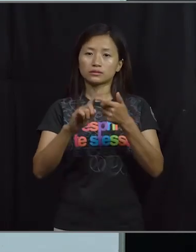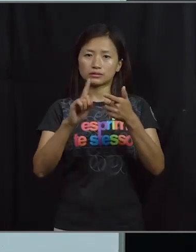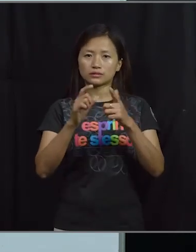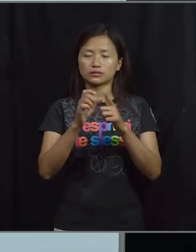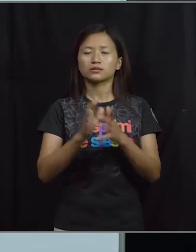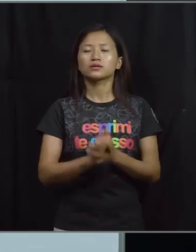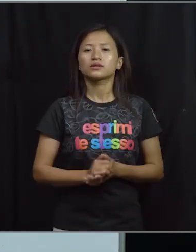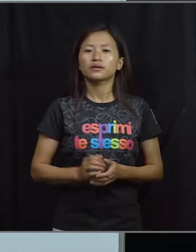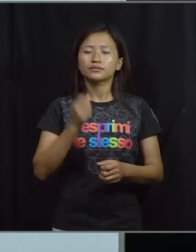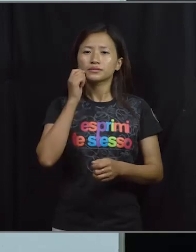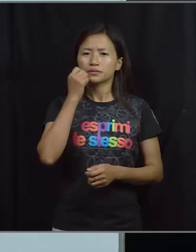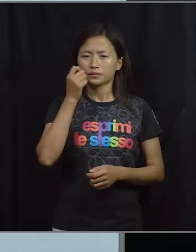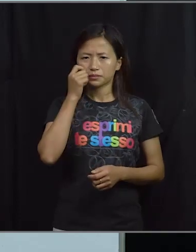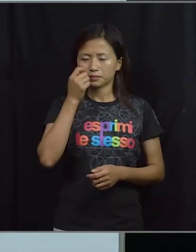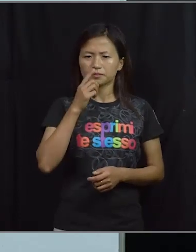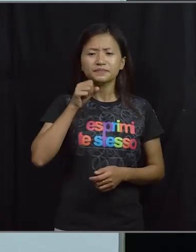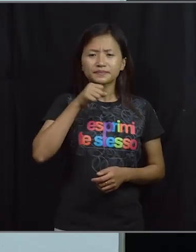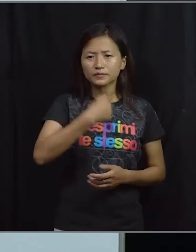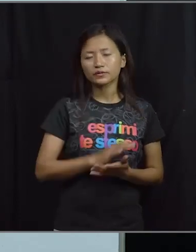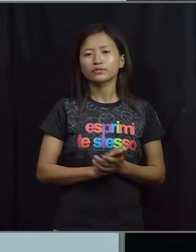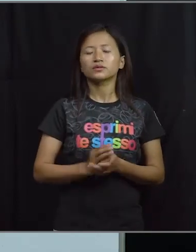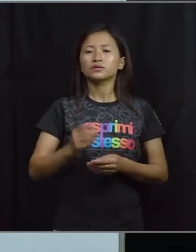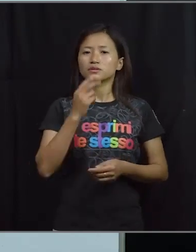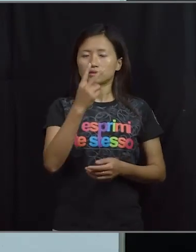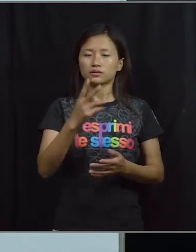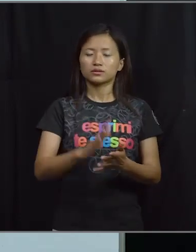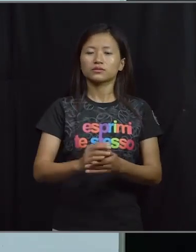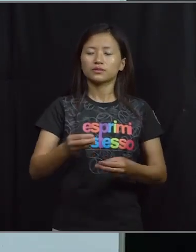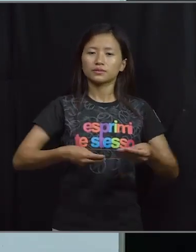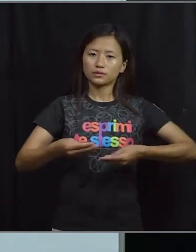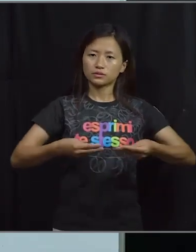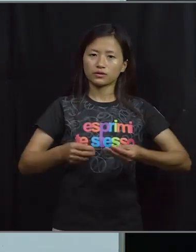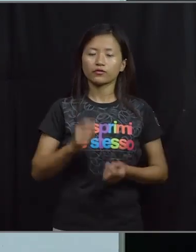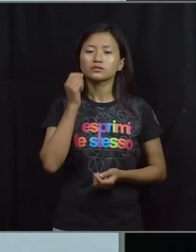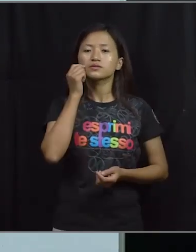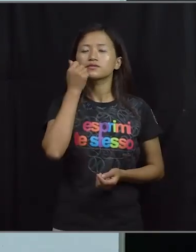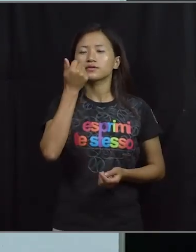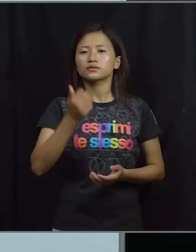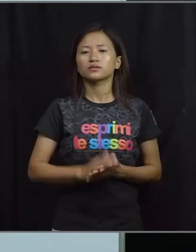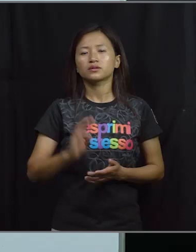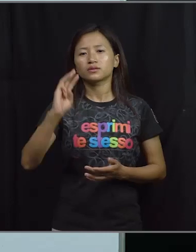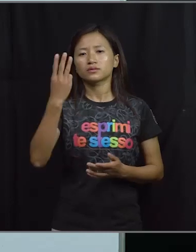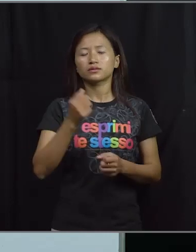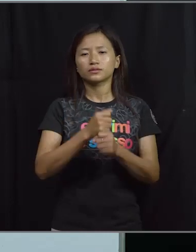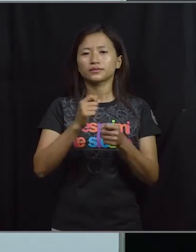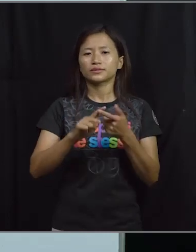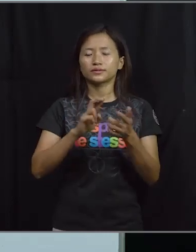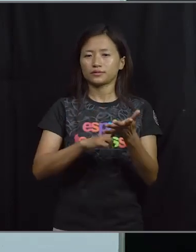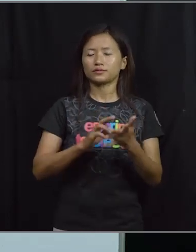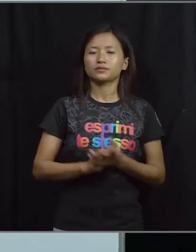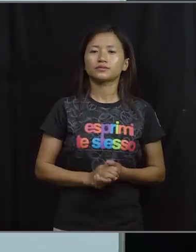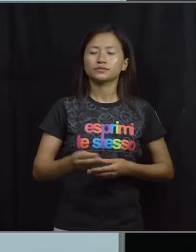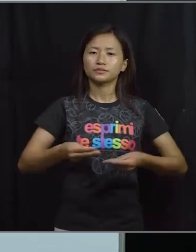the business of his grandfather, and now he is succeeding the business of his father. So that is known as third generation